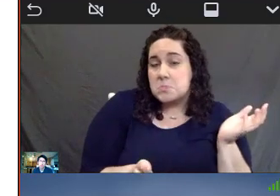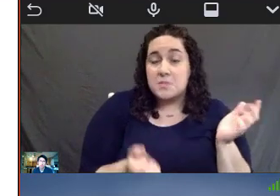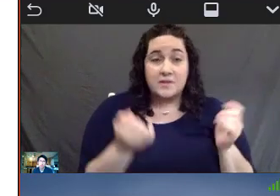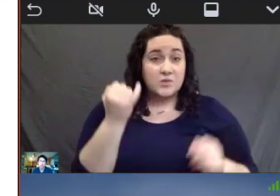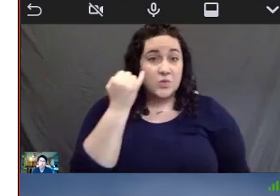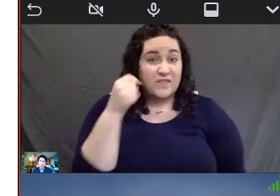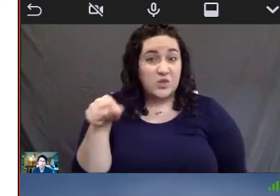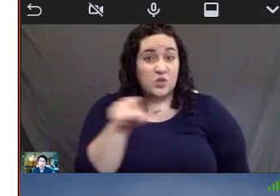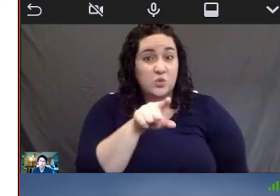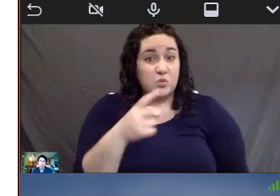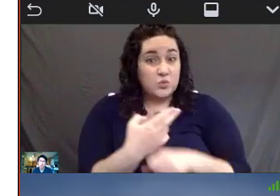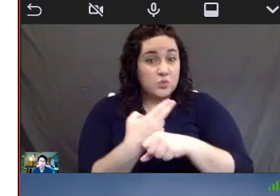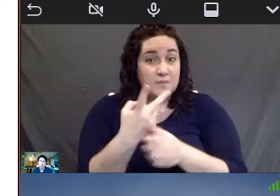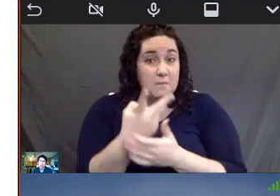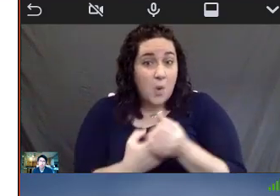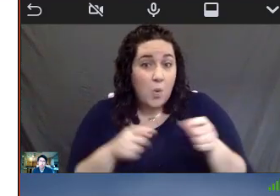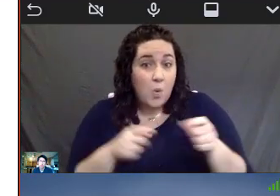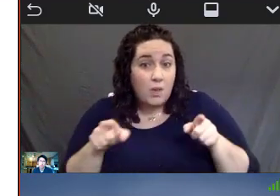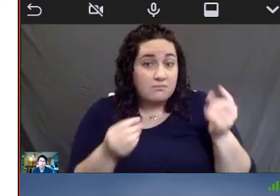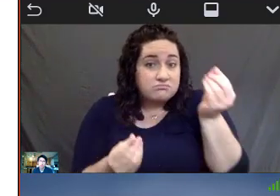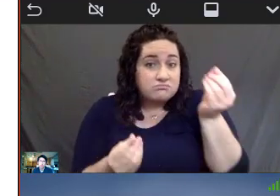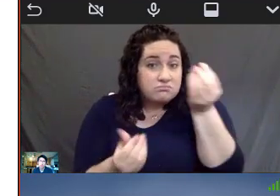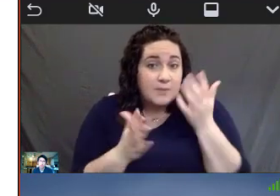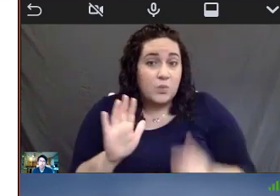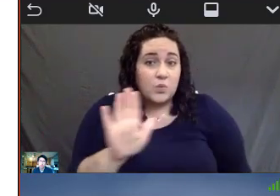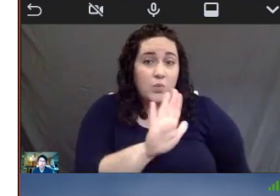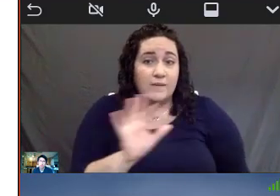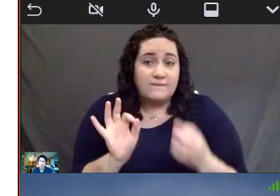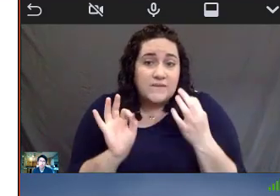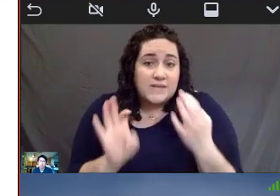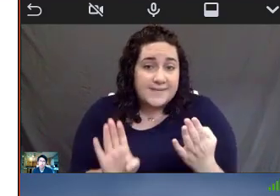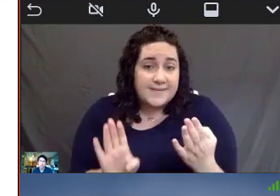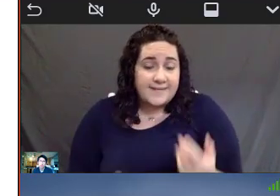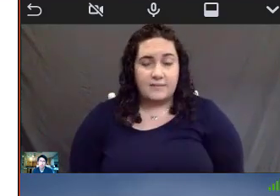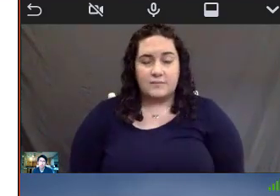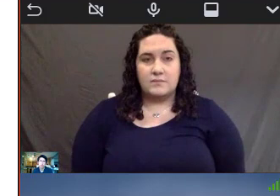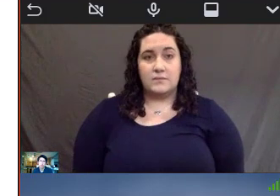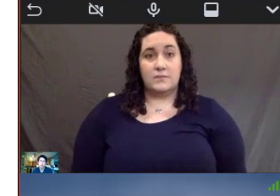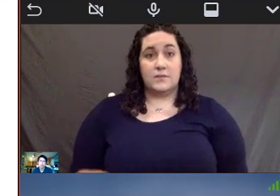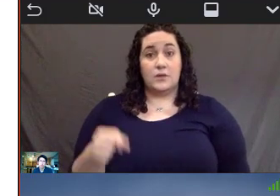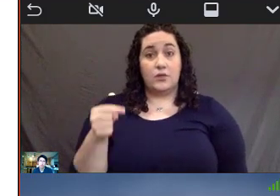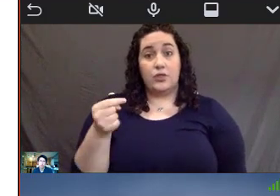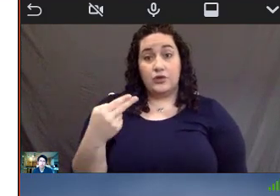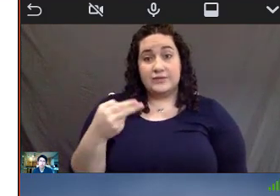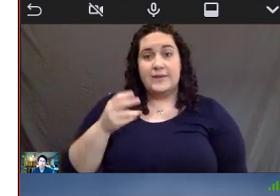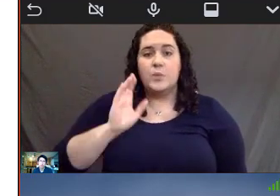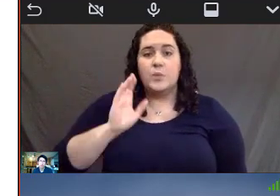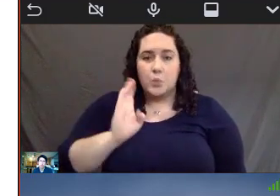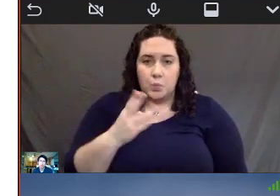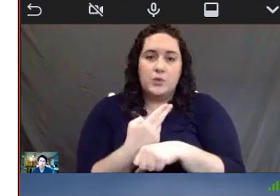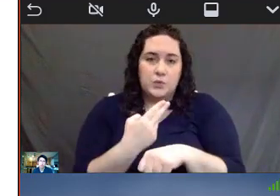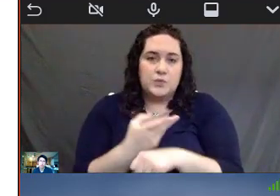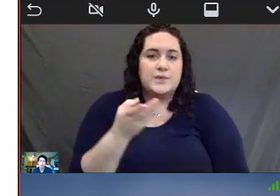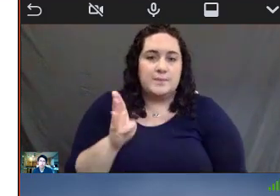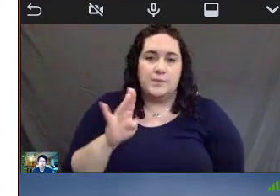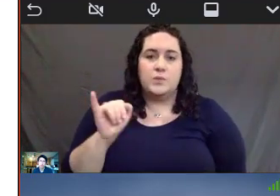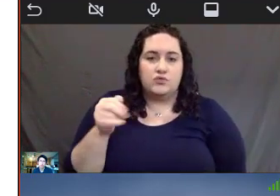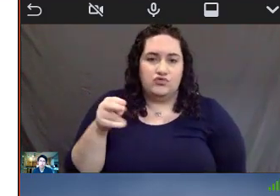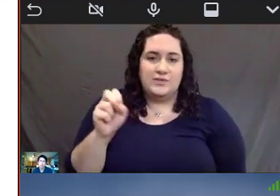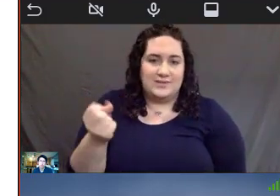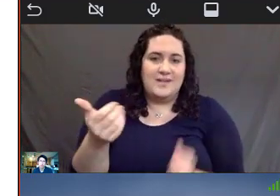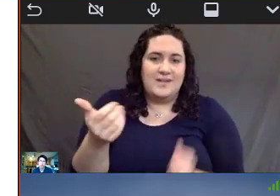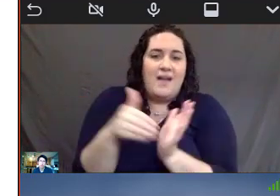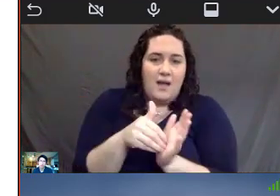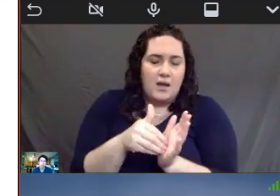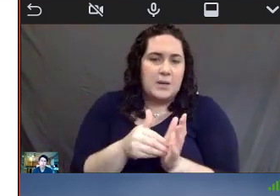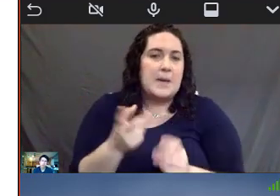this week, we'll continue to go in blue jeans unless something catastrophic happens today or Thursday. I'll also be having